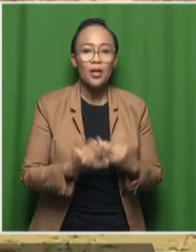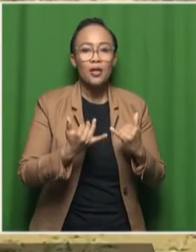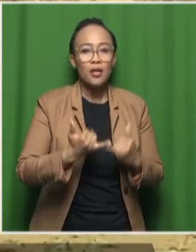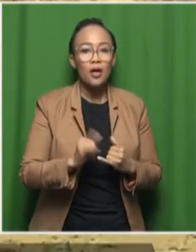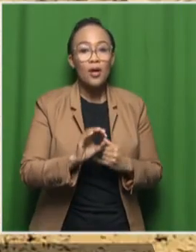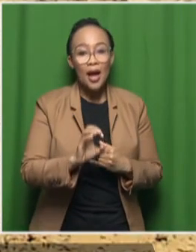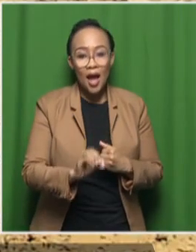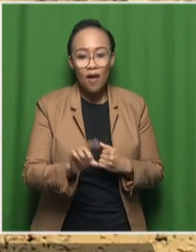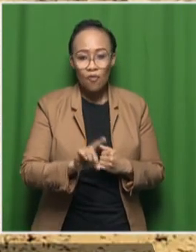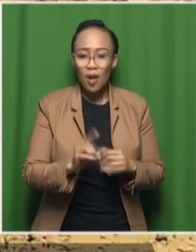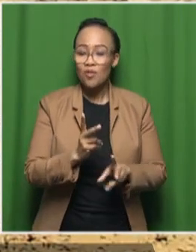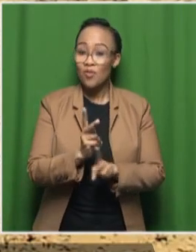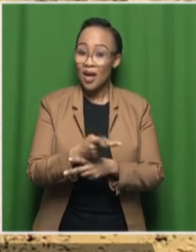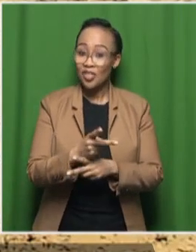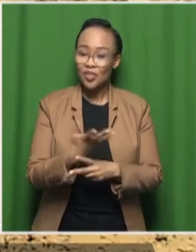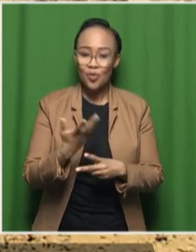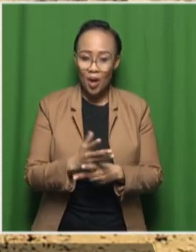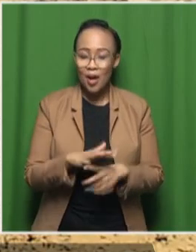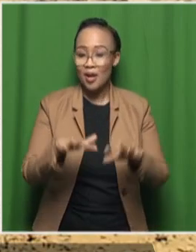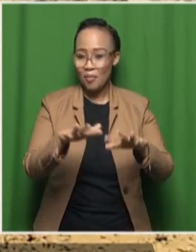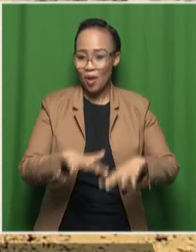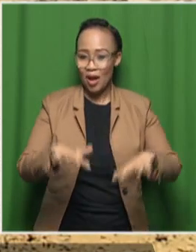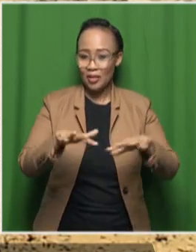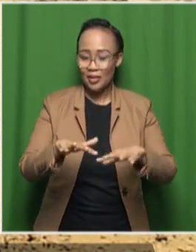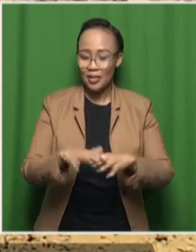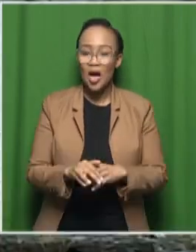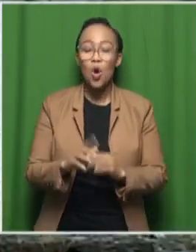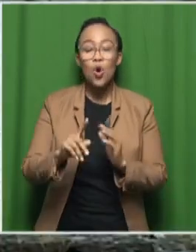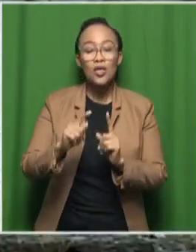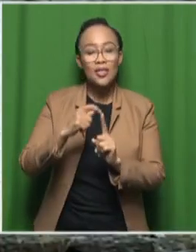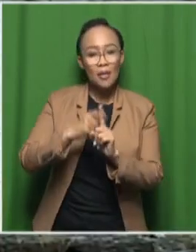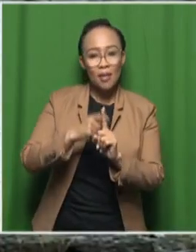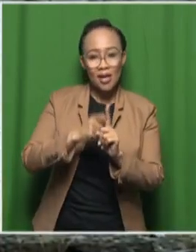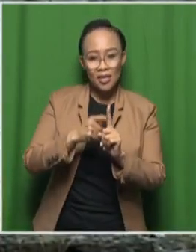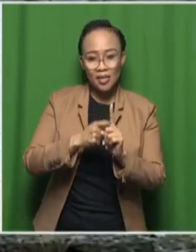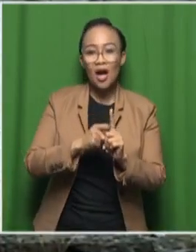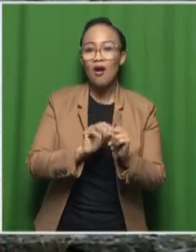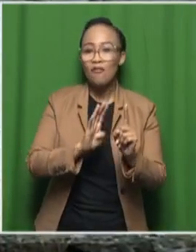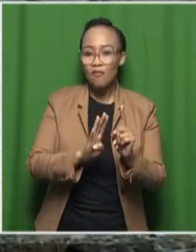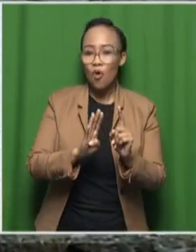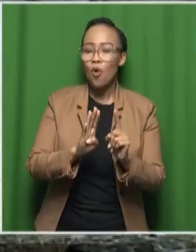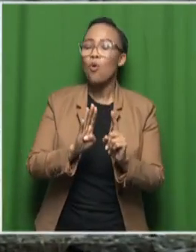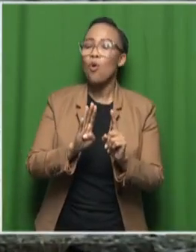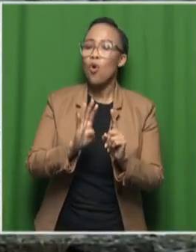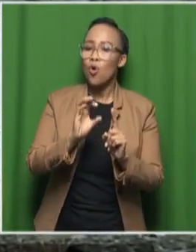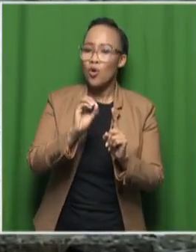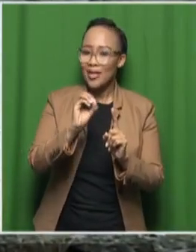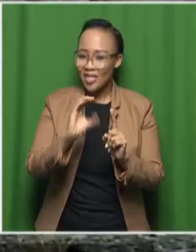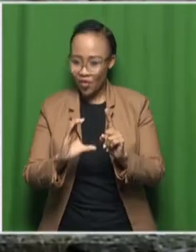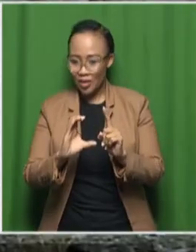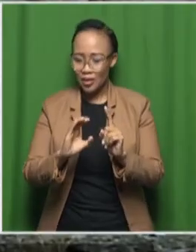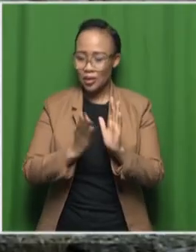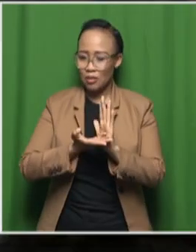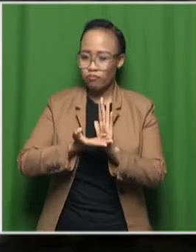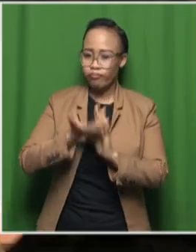the species, with temperatures in the region rising by 4 degrees Celsius in the last decade or so. It used to be marked as